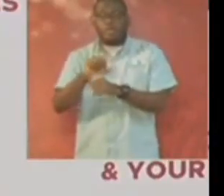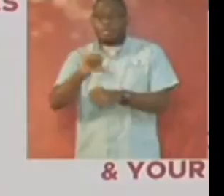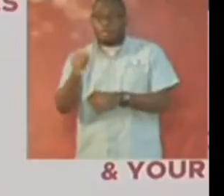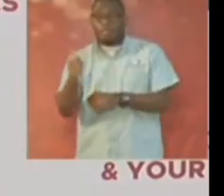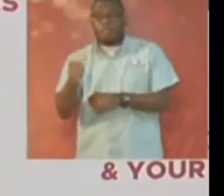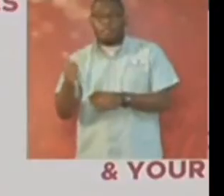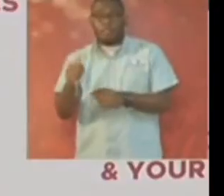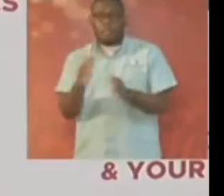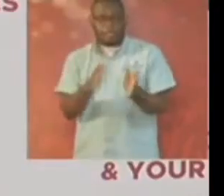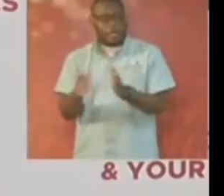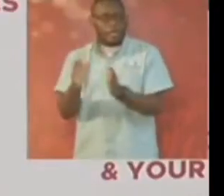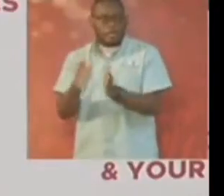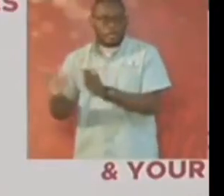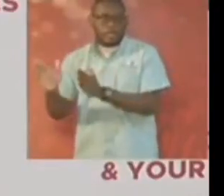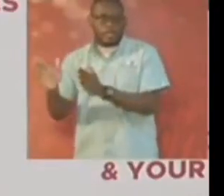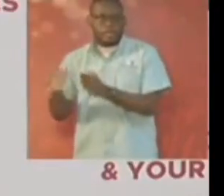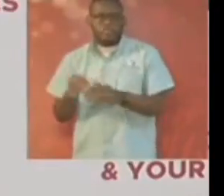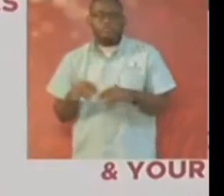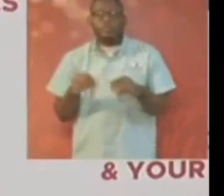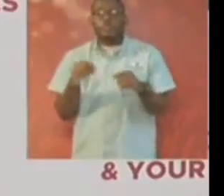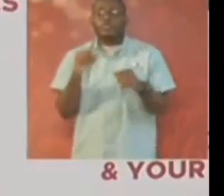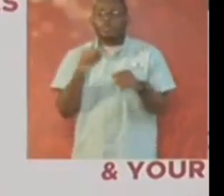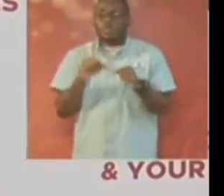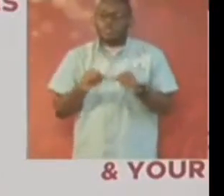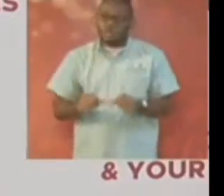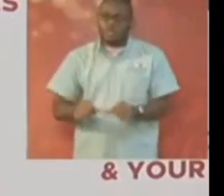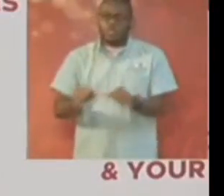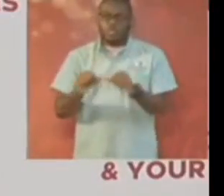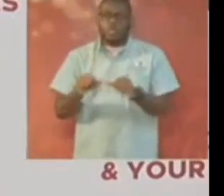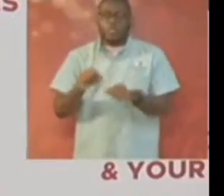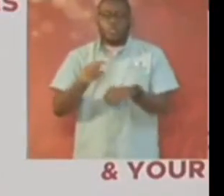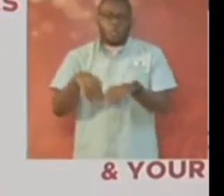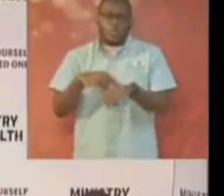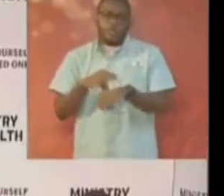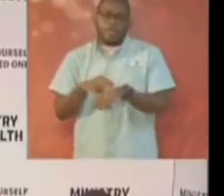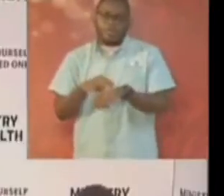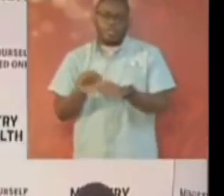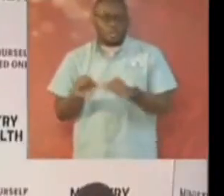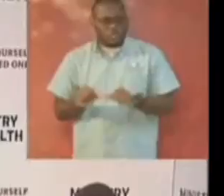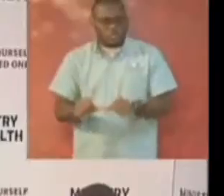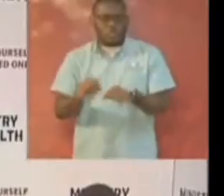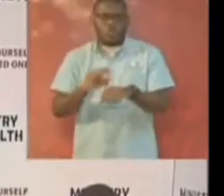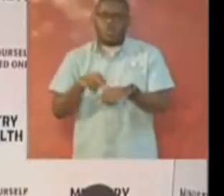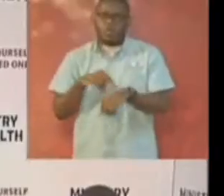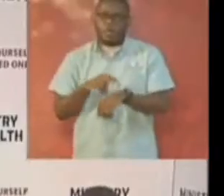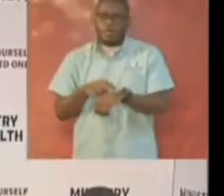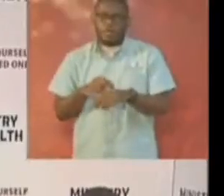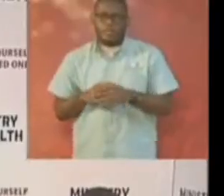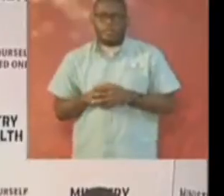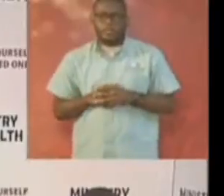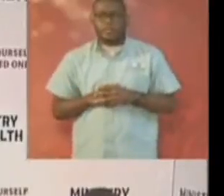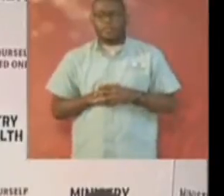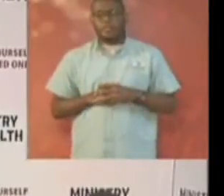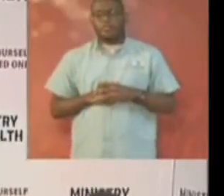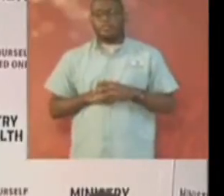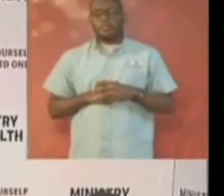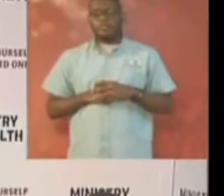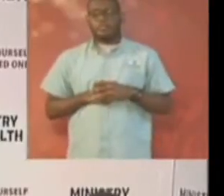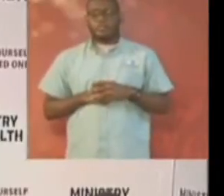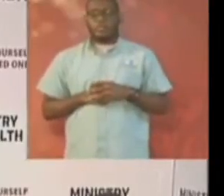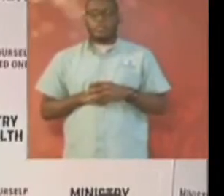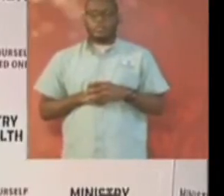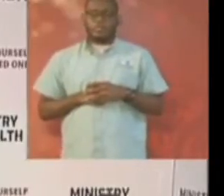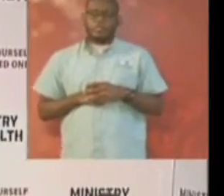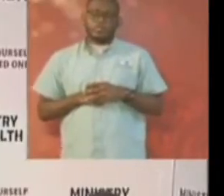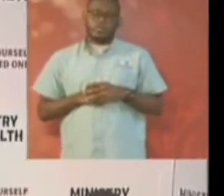while continuing care in the traditional healthcare system. Thank you. Thank you, Dr. Rich. Thank you for